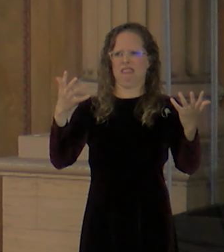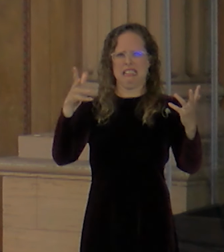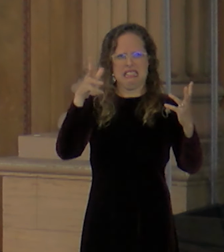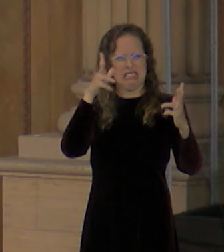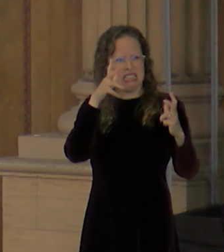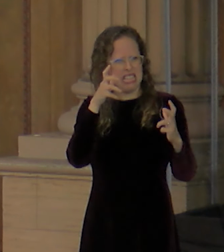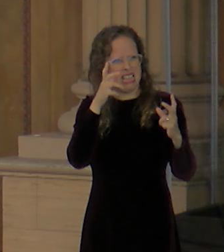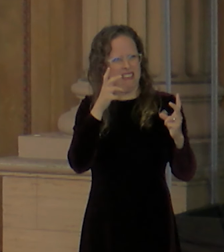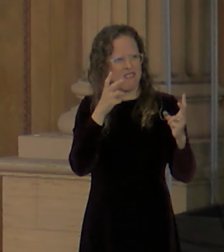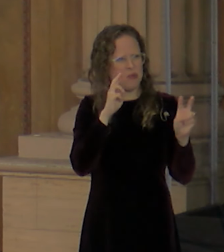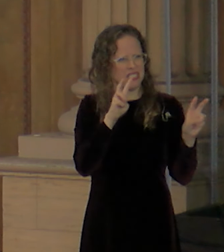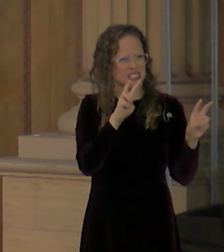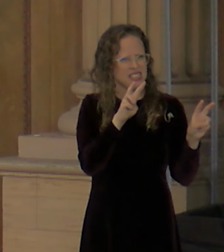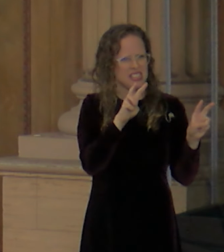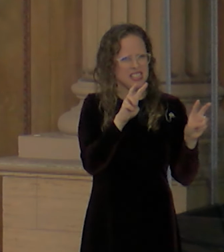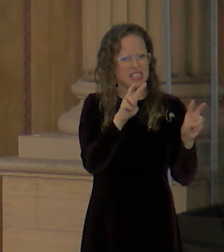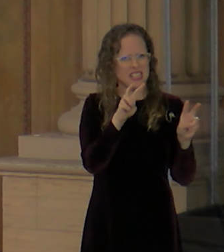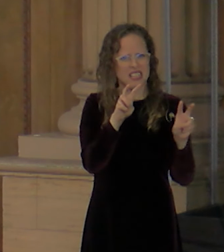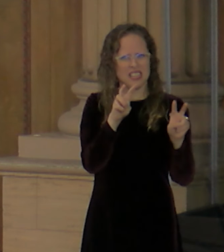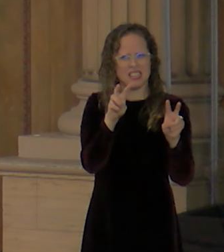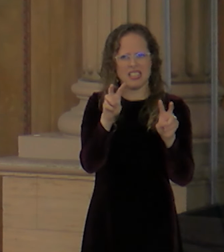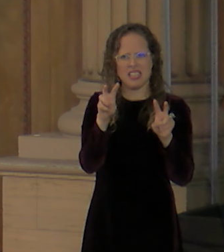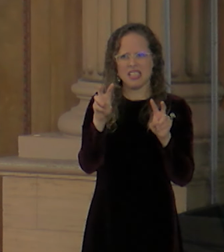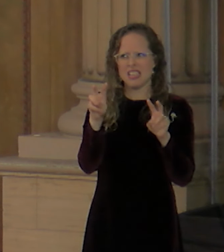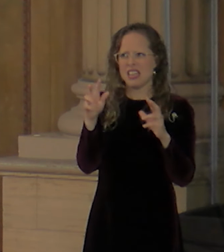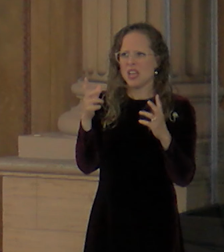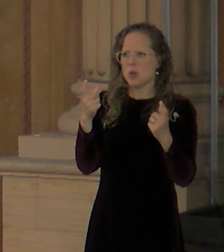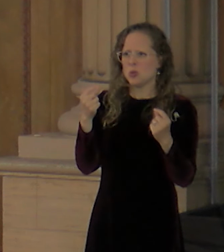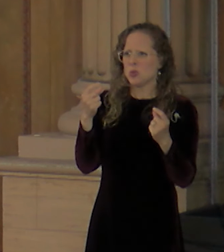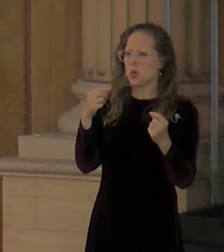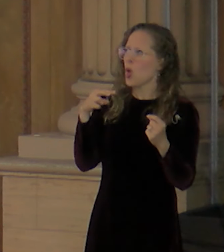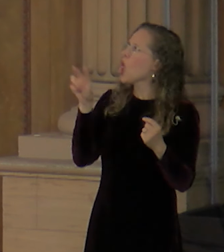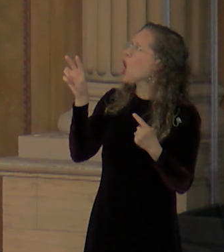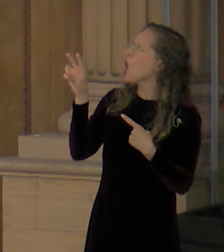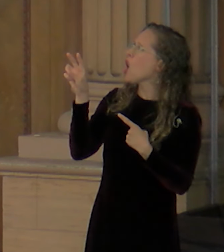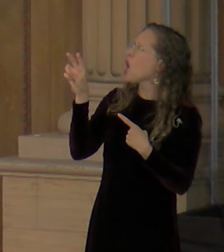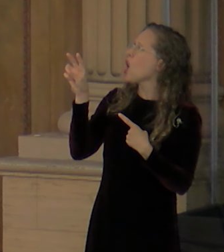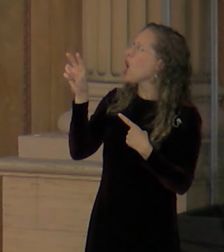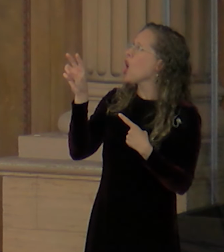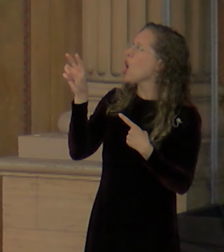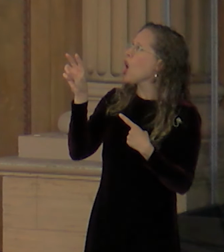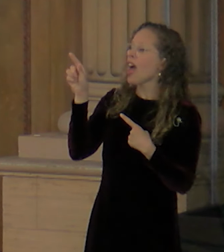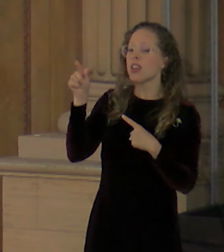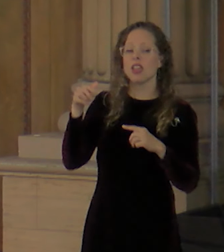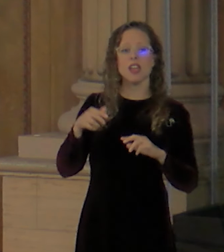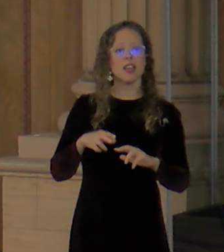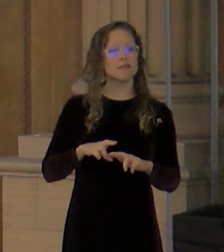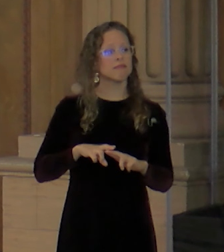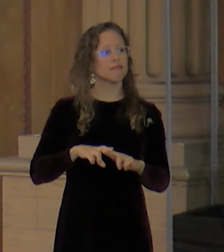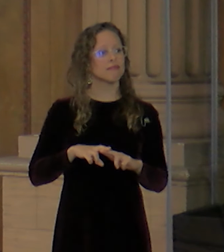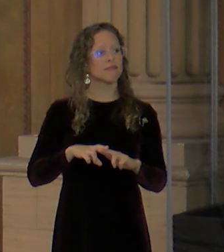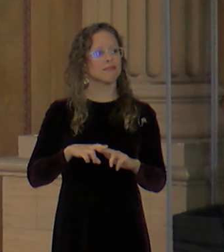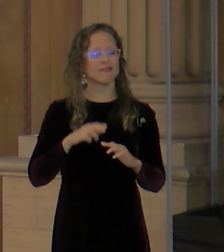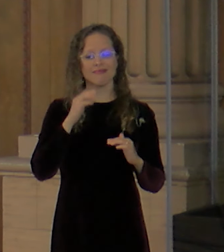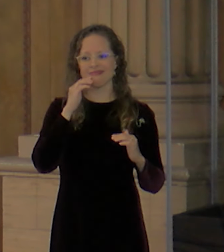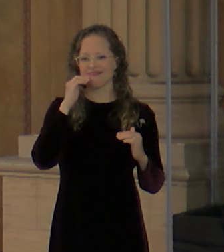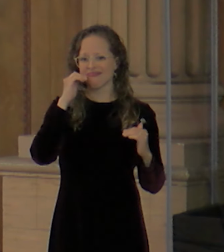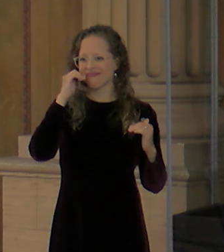suffering, and we look up at our Father, and he's not at all panicked. He's